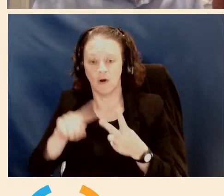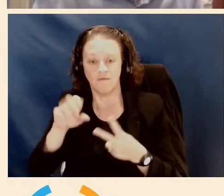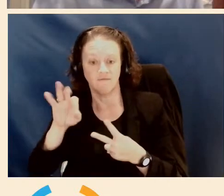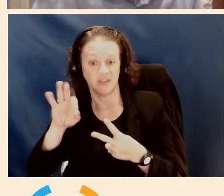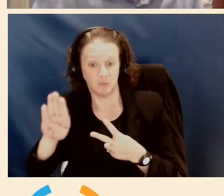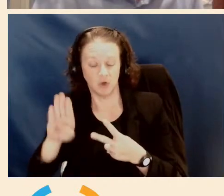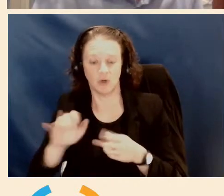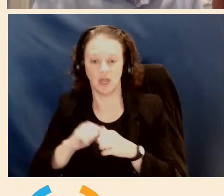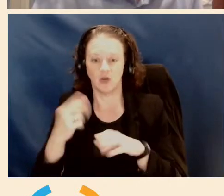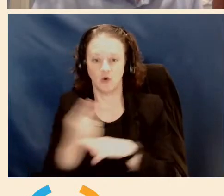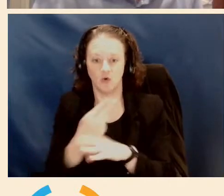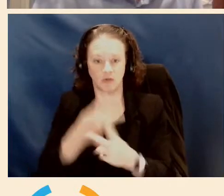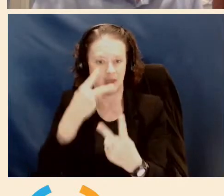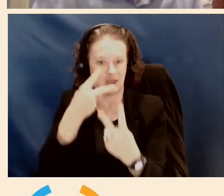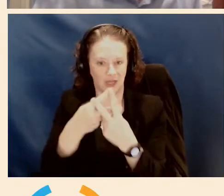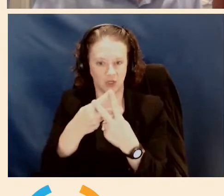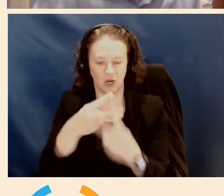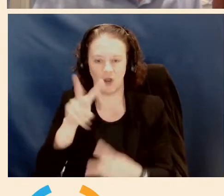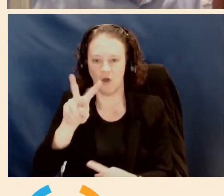VoteOR2020. Again, that's hashtag